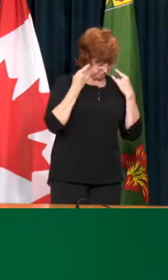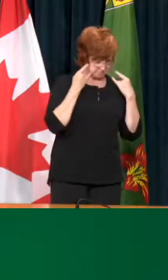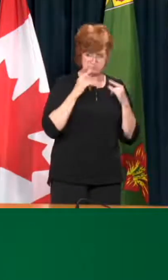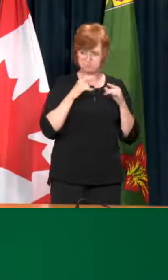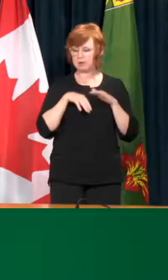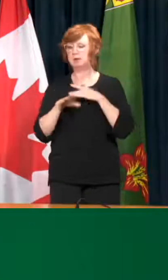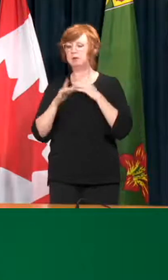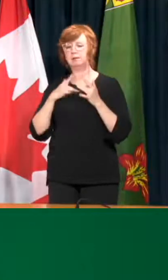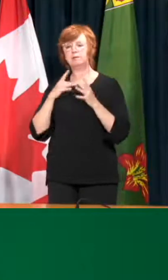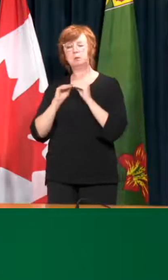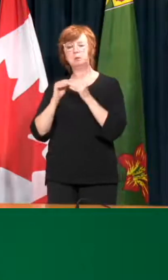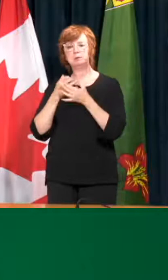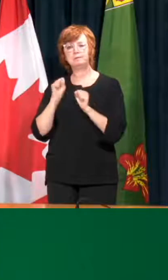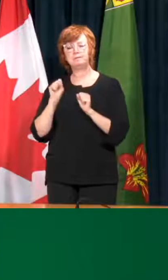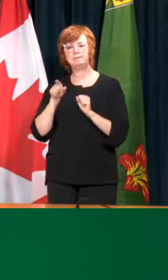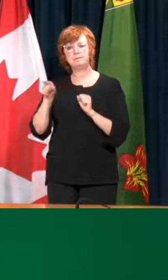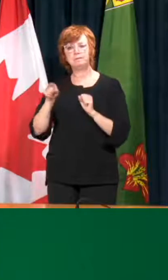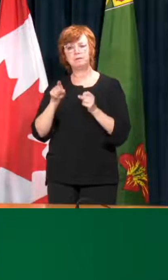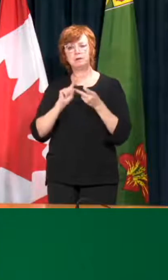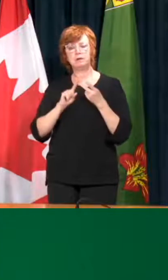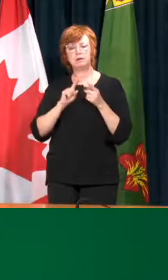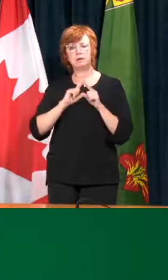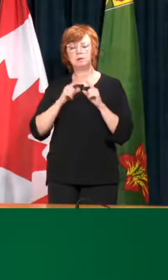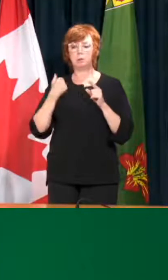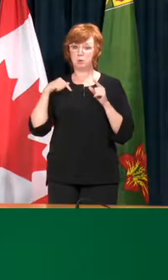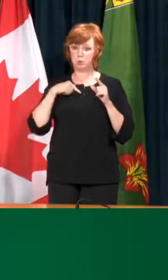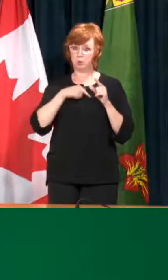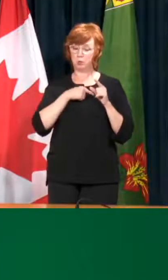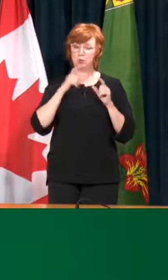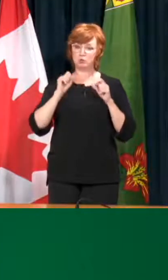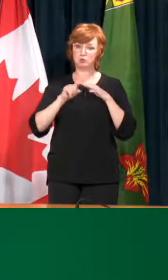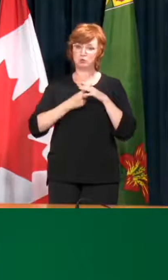having a mask and putting it on. And it applies to all of us.